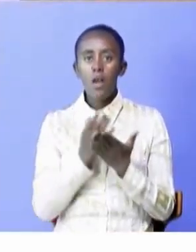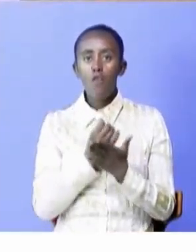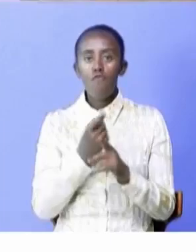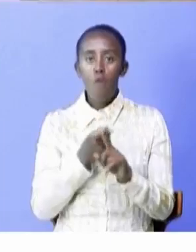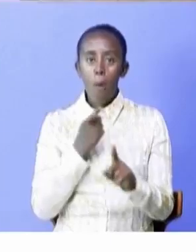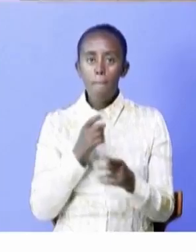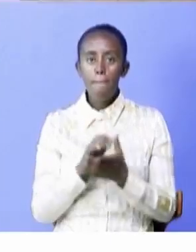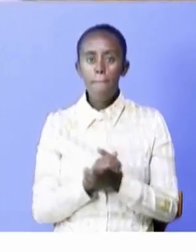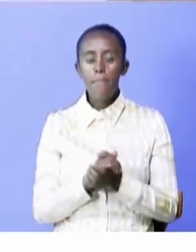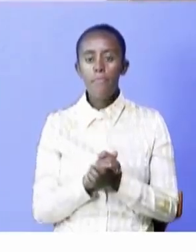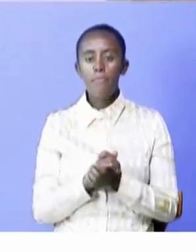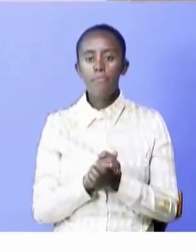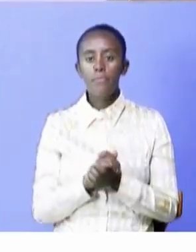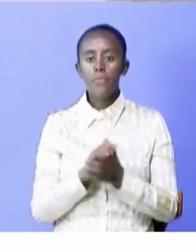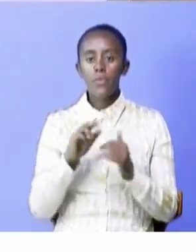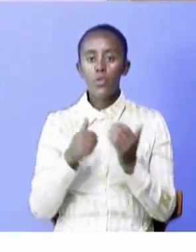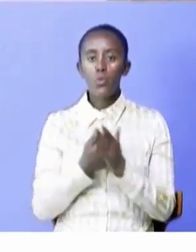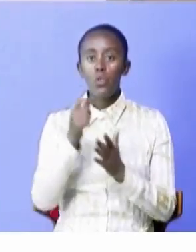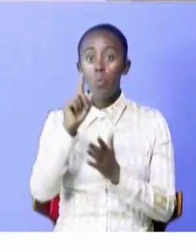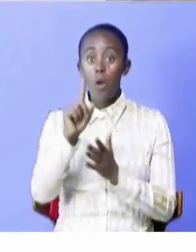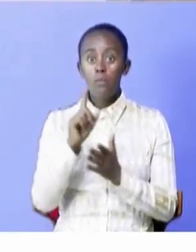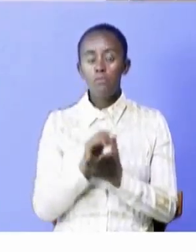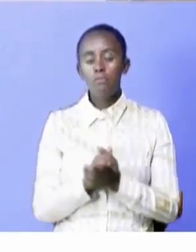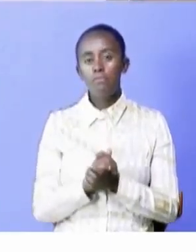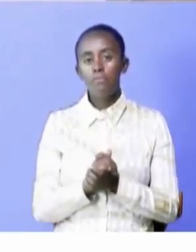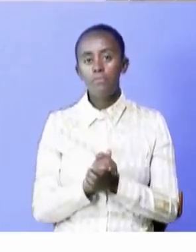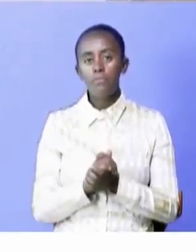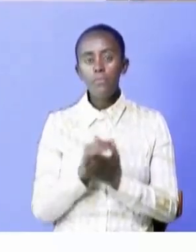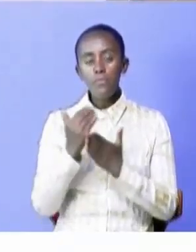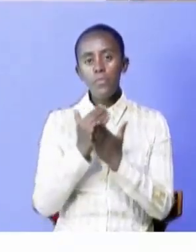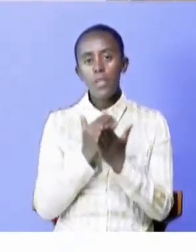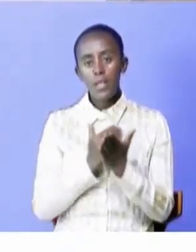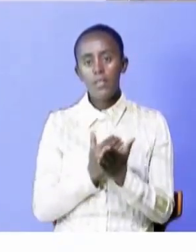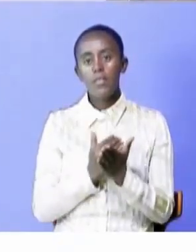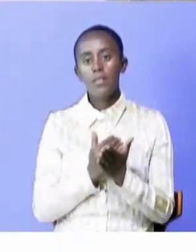from Unit 1, Lesson